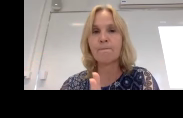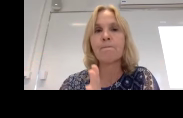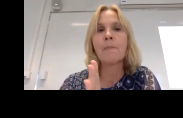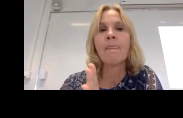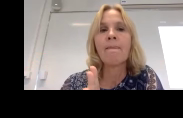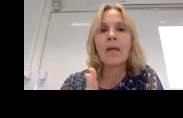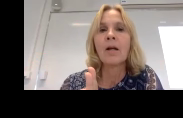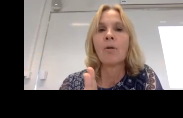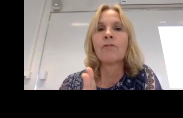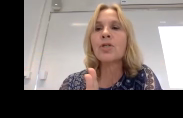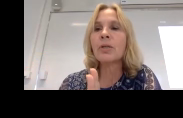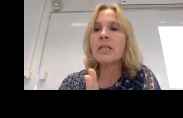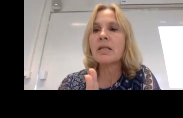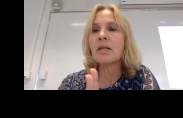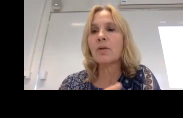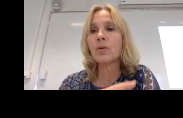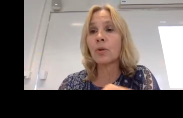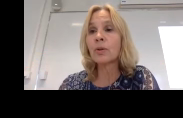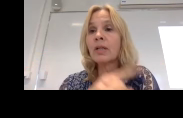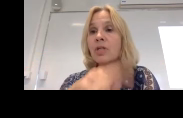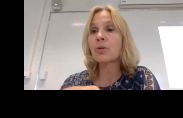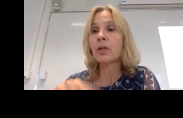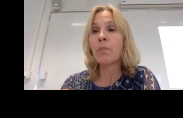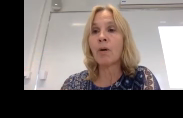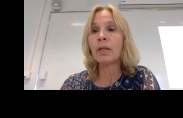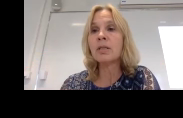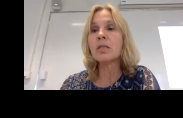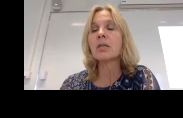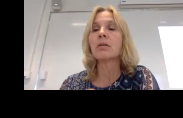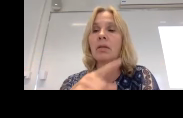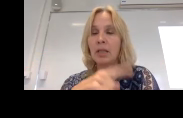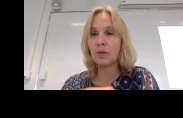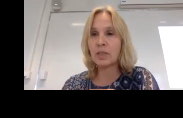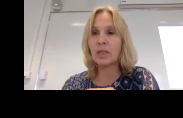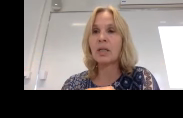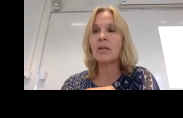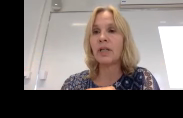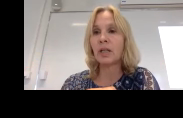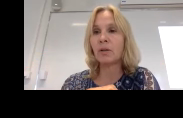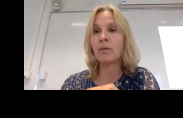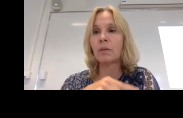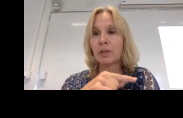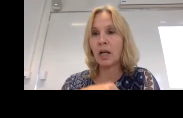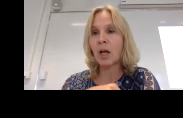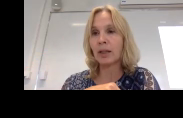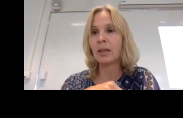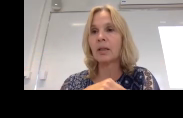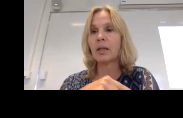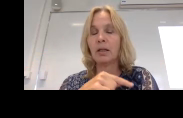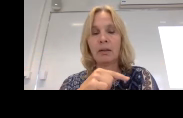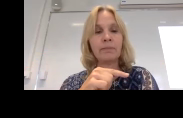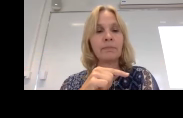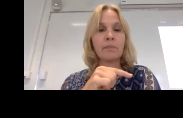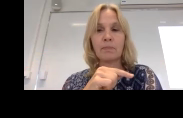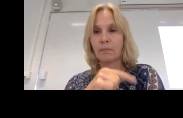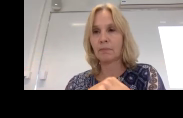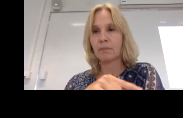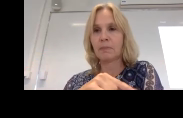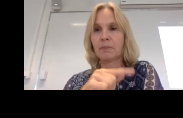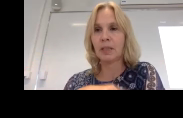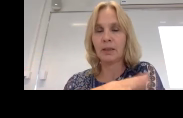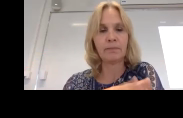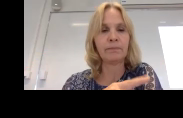onset, first you can see that those early visual components that you see in the video time locking